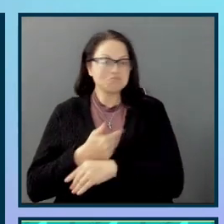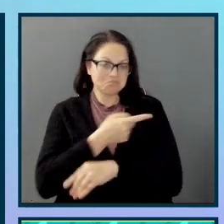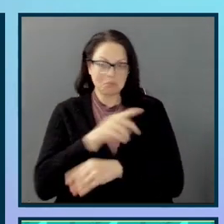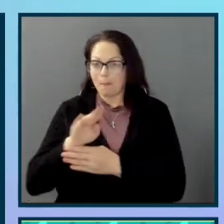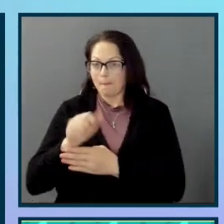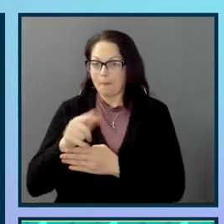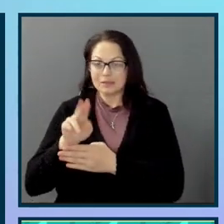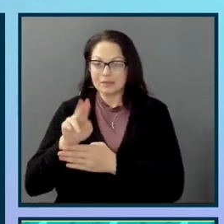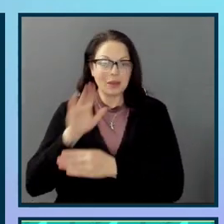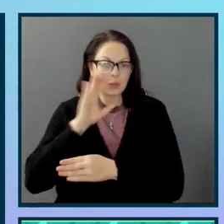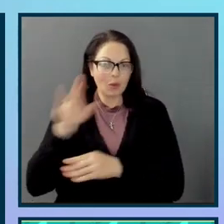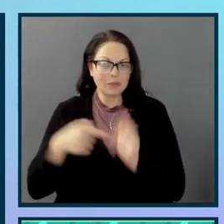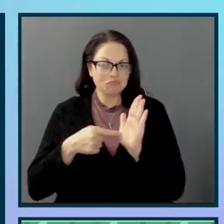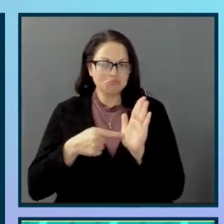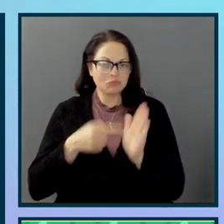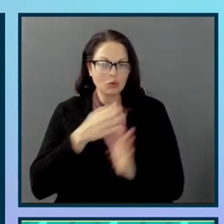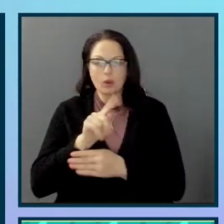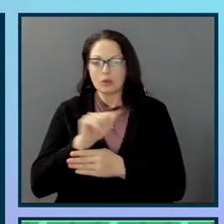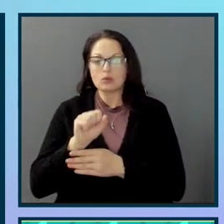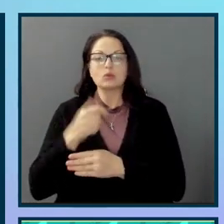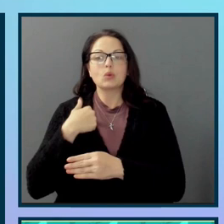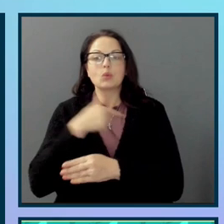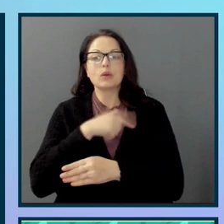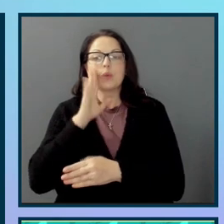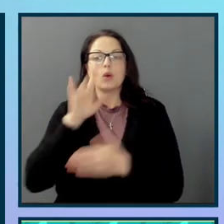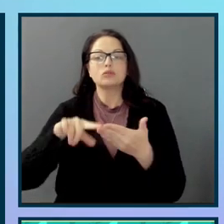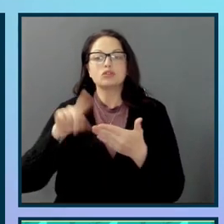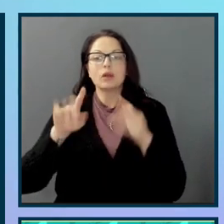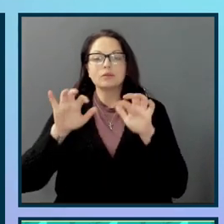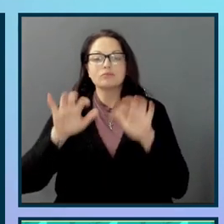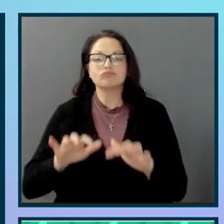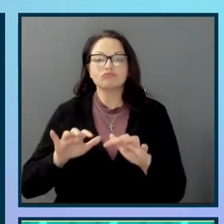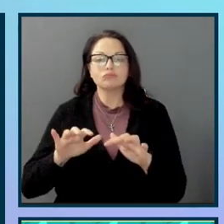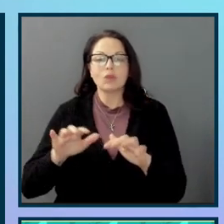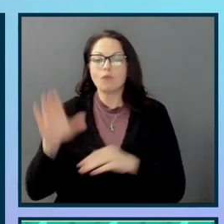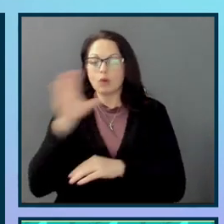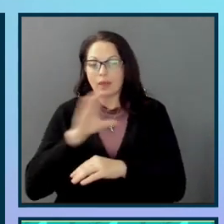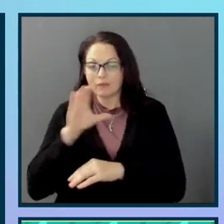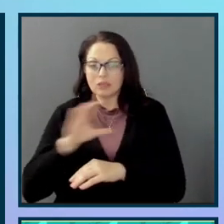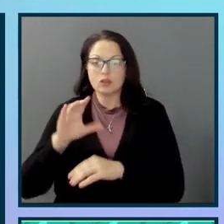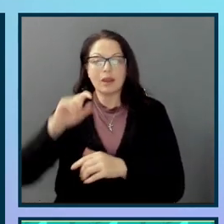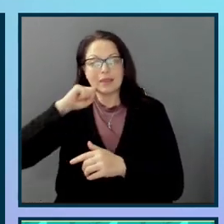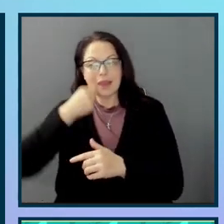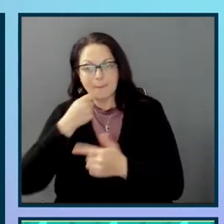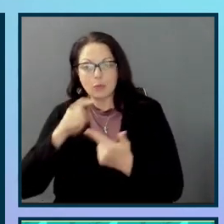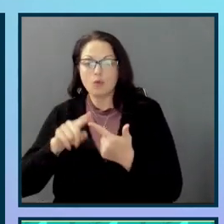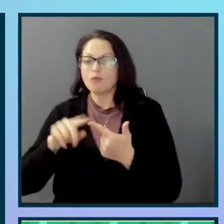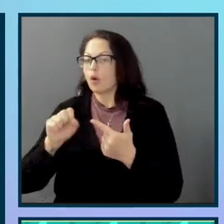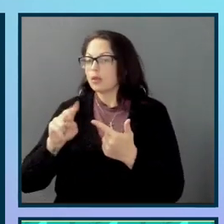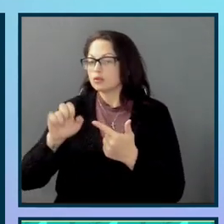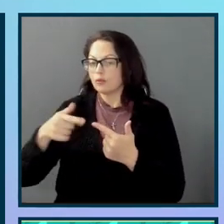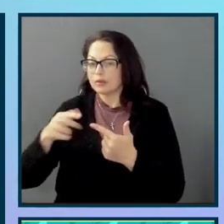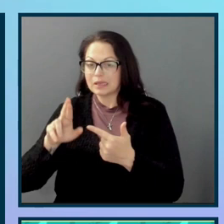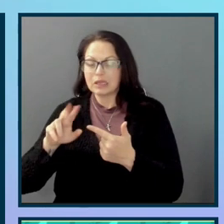a keyboard to check for basic navigation. We'll use Apple's VoiceOver screen reader to look at the souvenir store and the